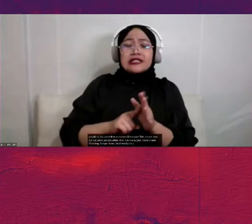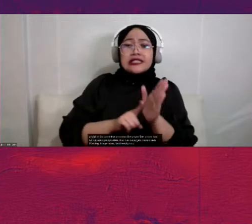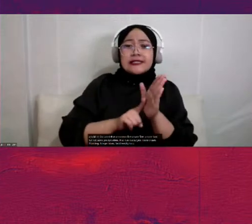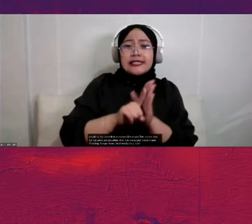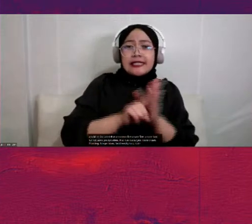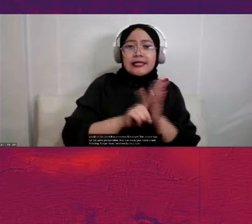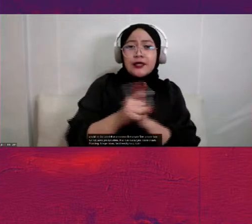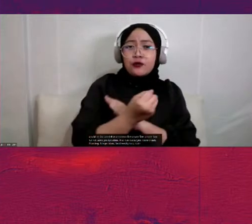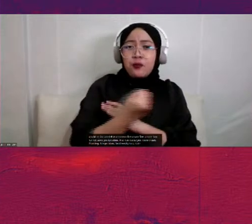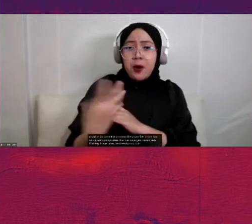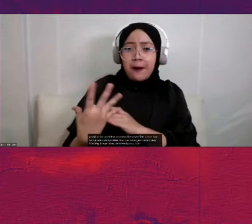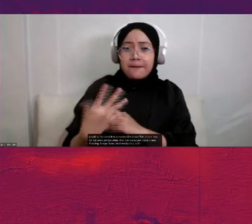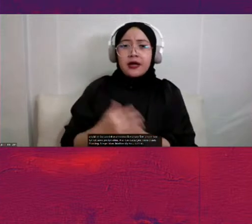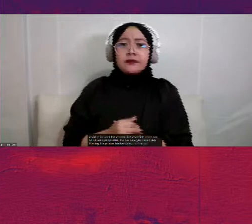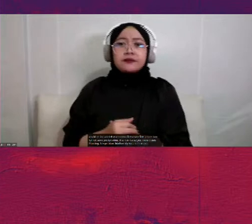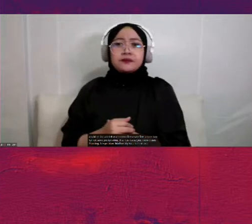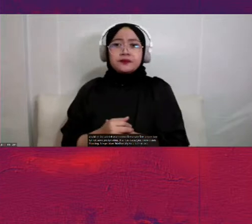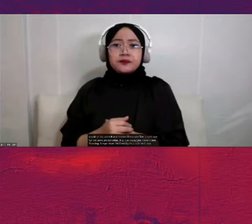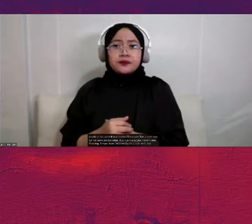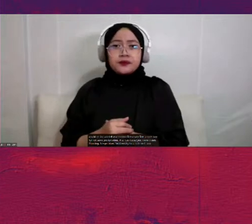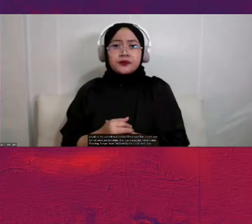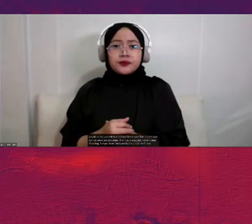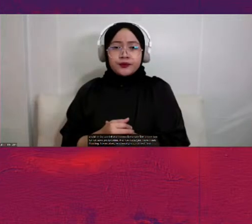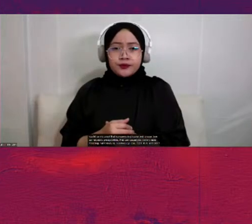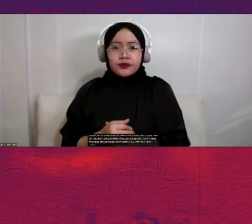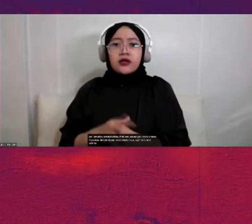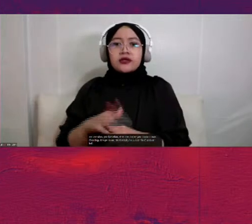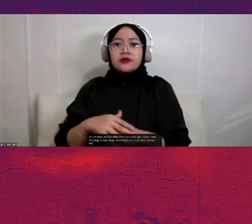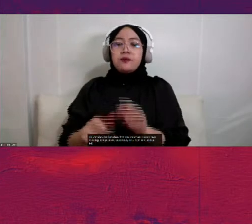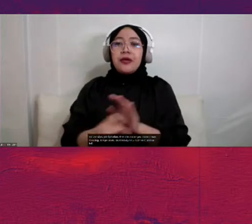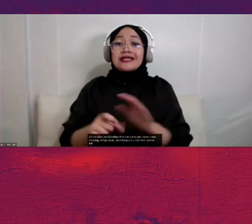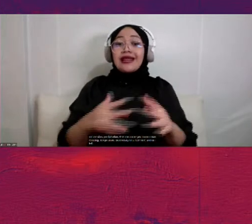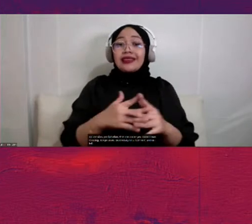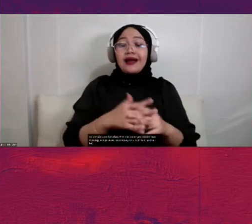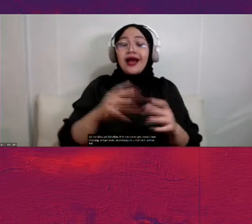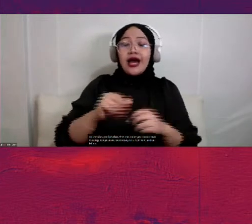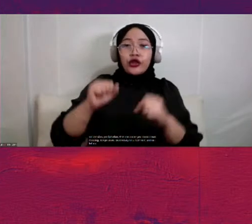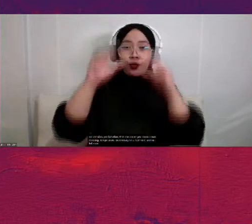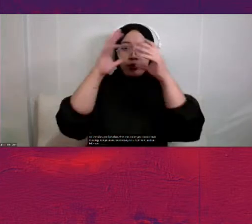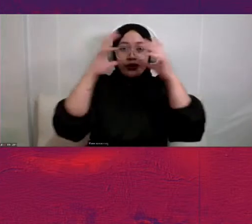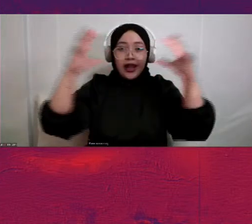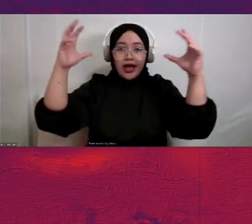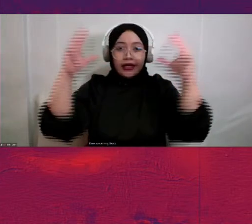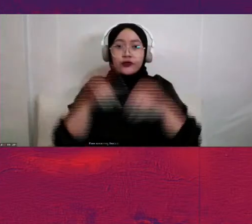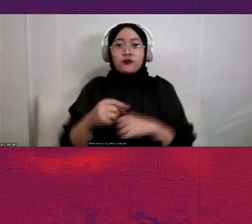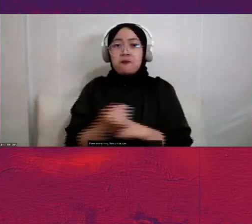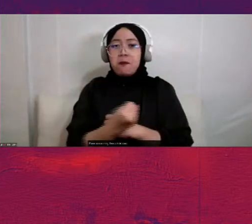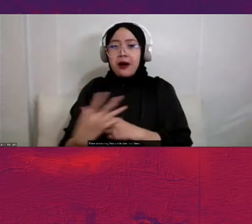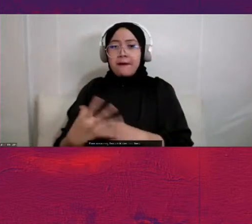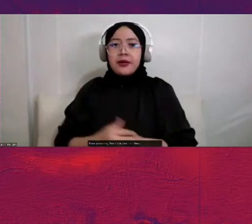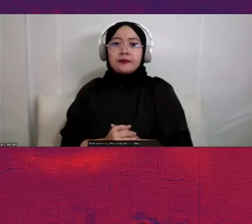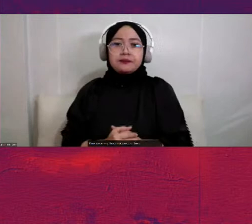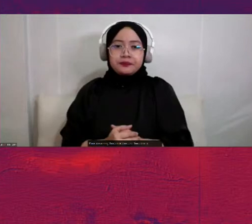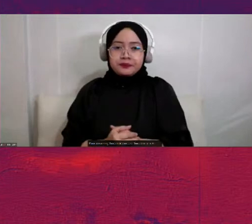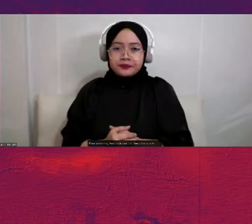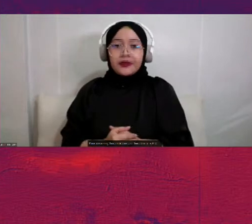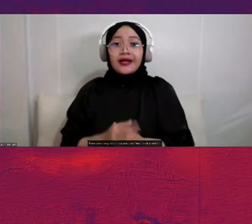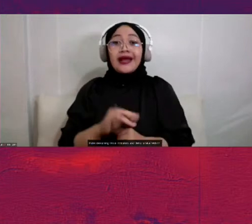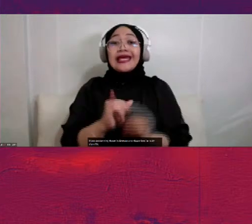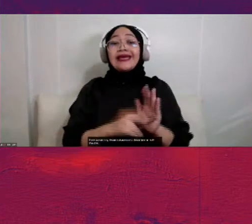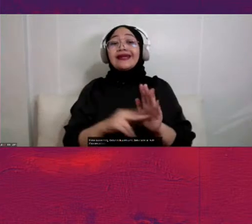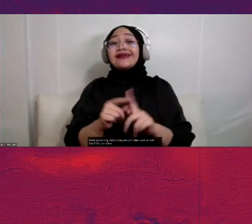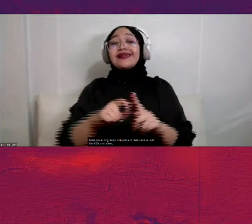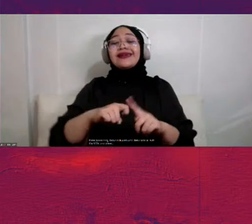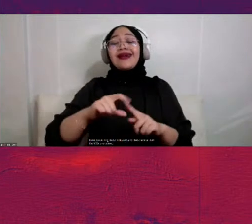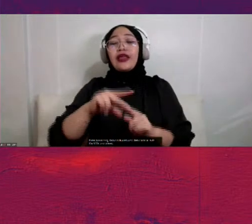loss, both in sea and on land. Now, concerning those indicators and those familiar with the SDGs